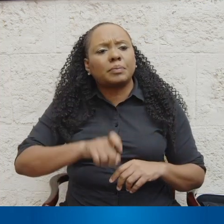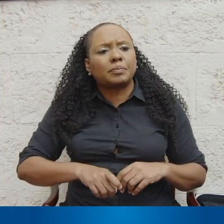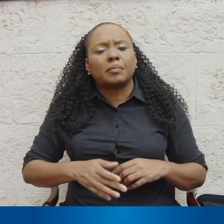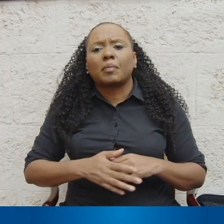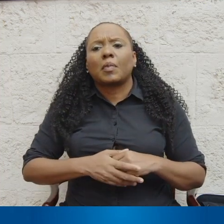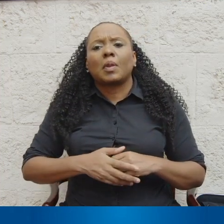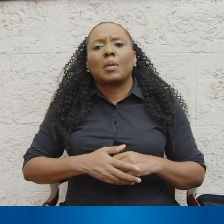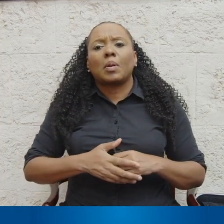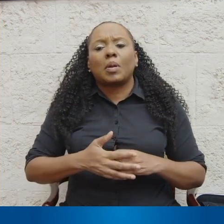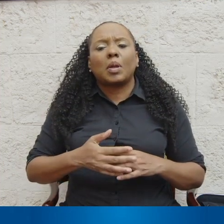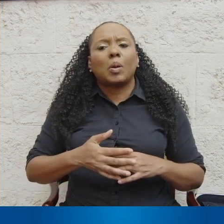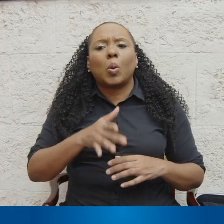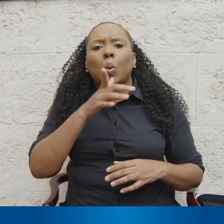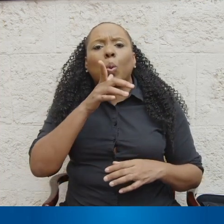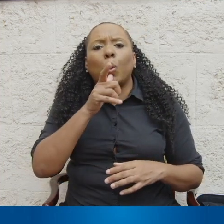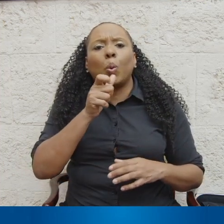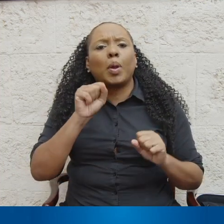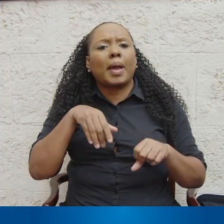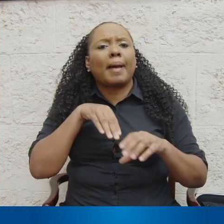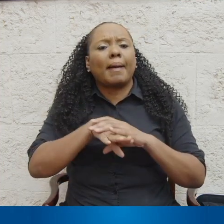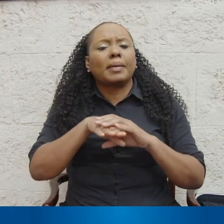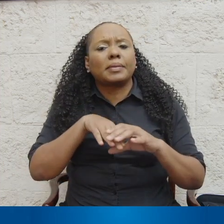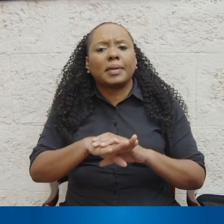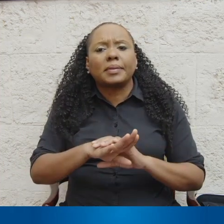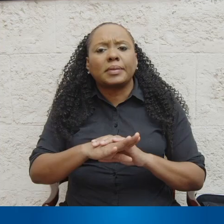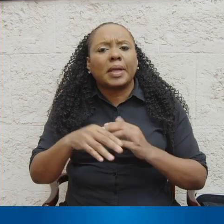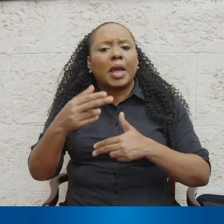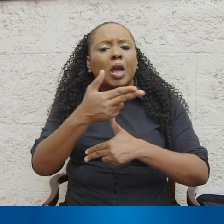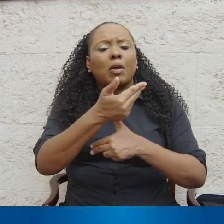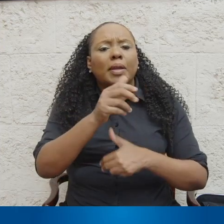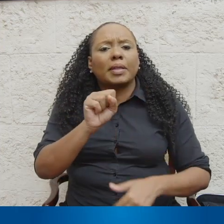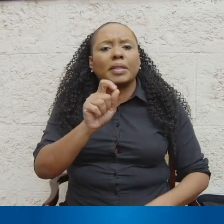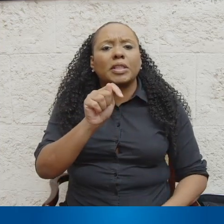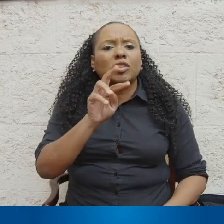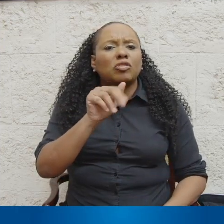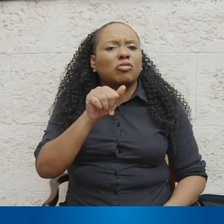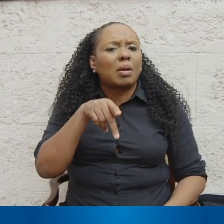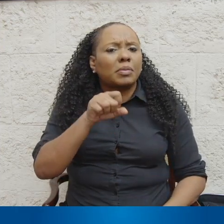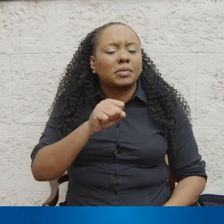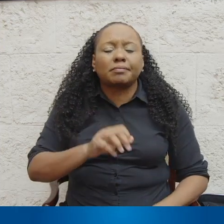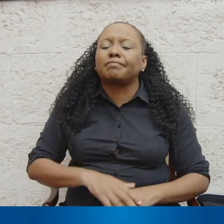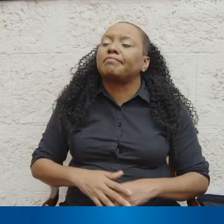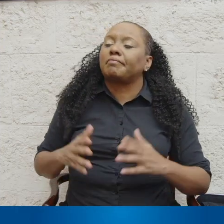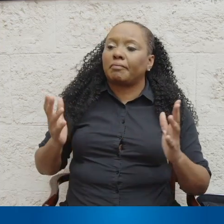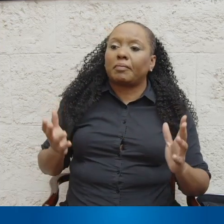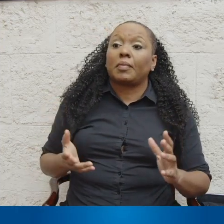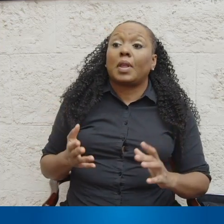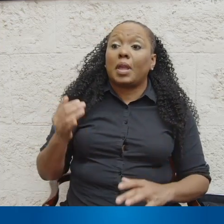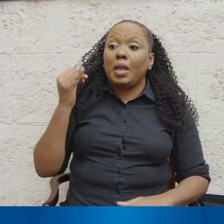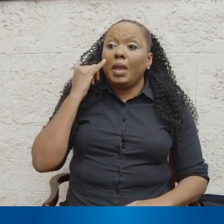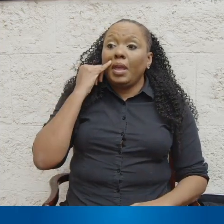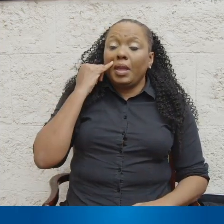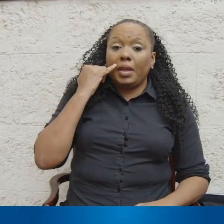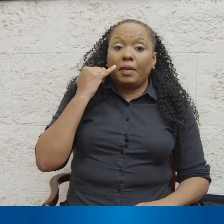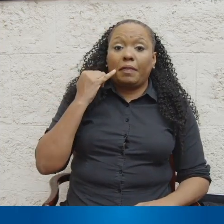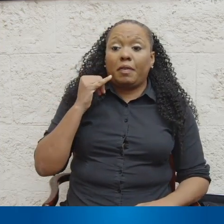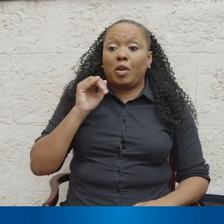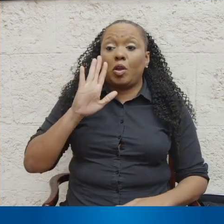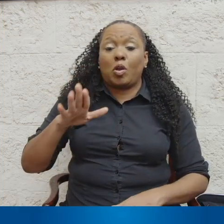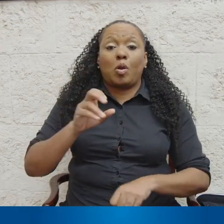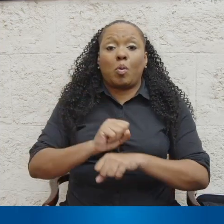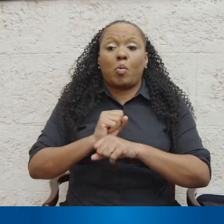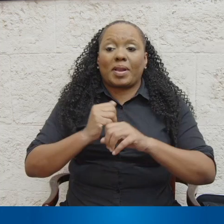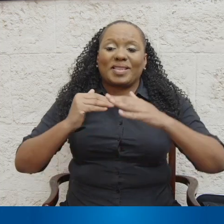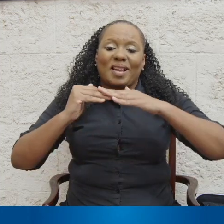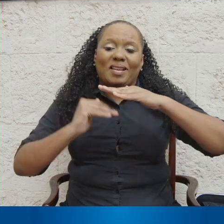criteria are those below the poverty line. So people making 25,000, the catastrophe fund legislated. Under